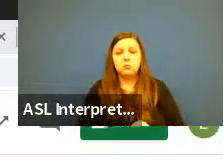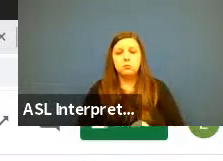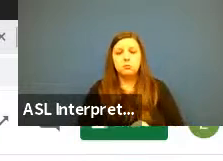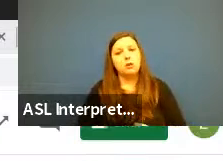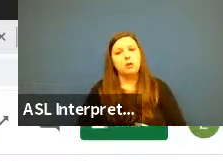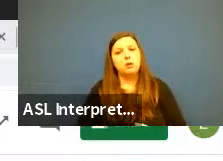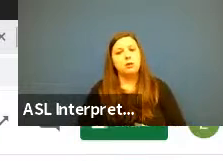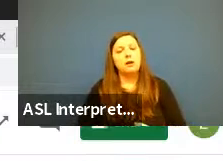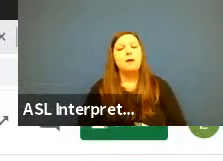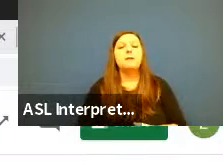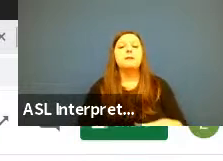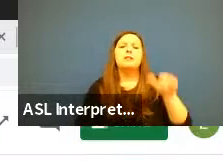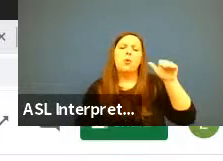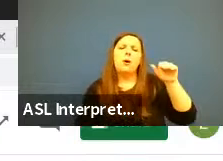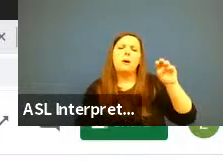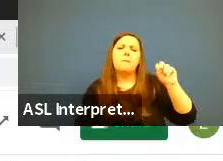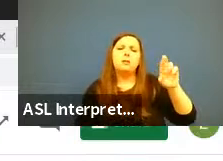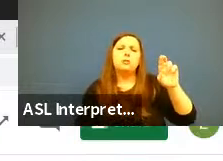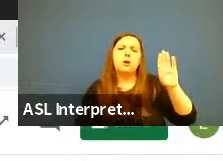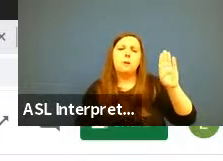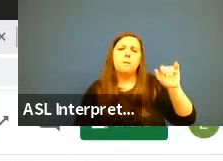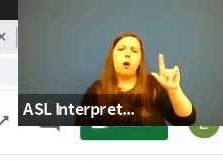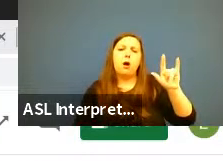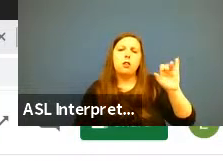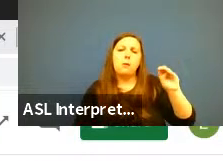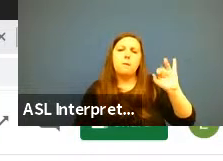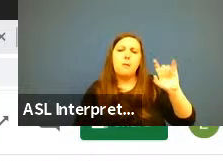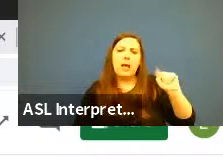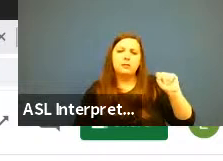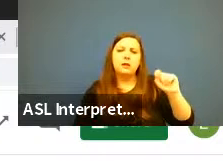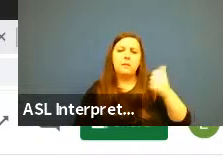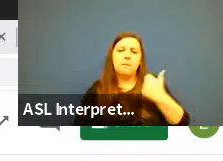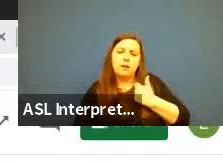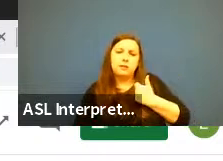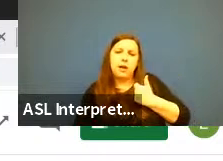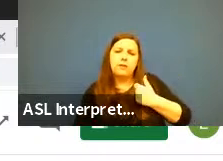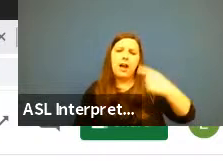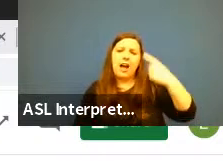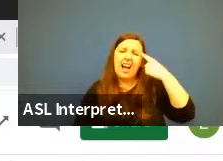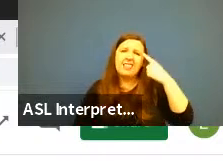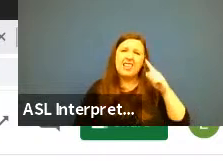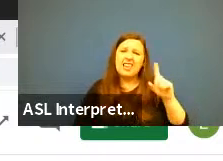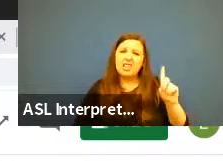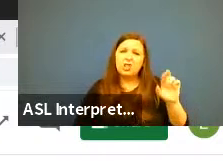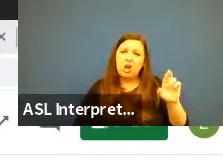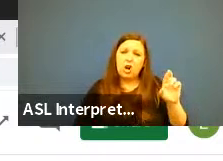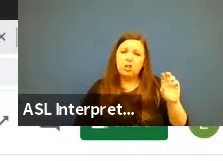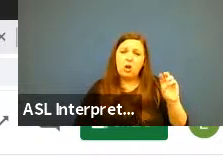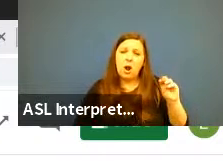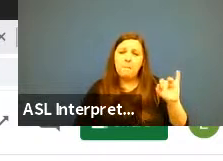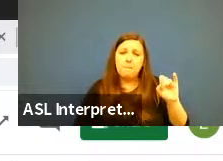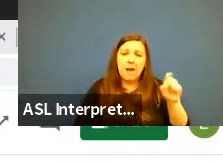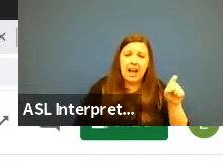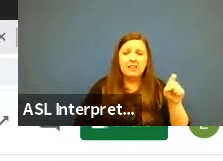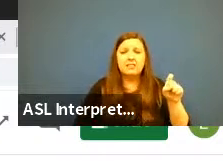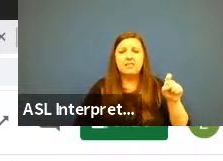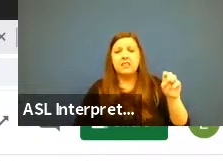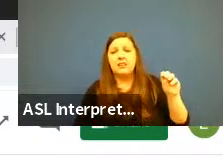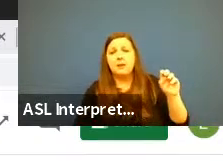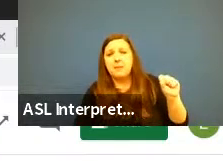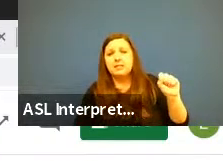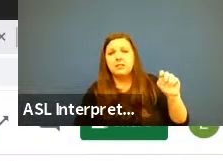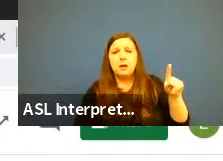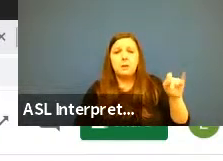And so Mr. Barliman, myself, I think Dr. Maddox and Ms. Palmer, I'm trying to remember, we